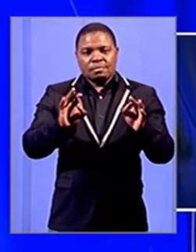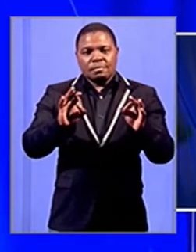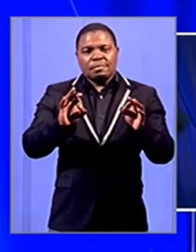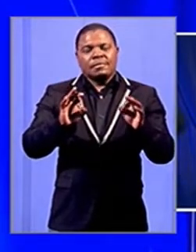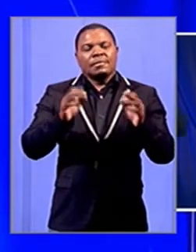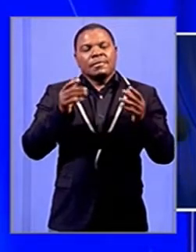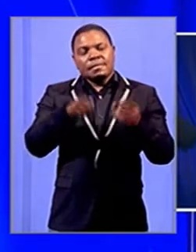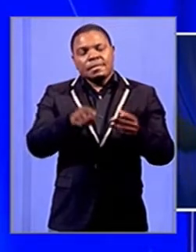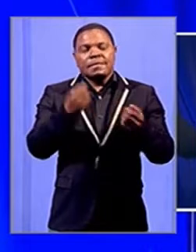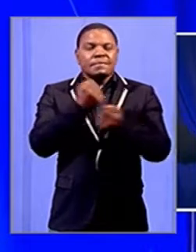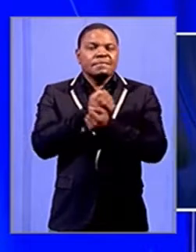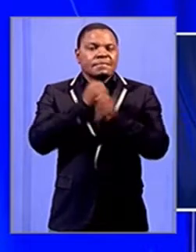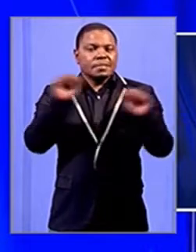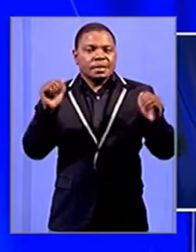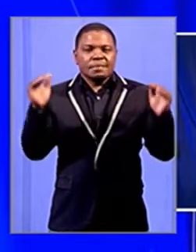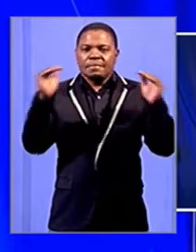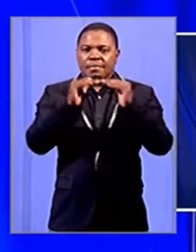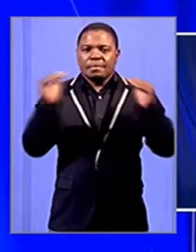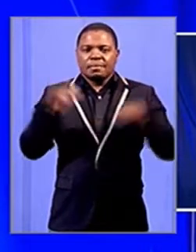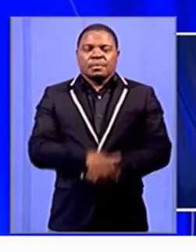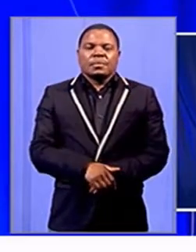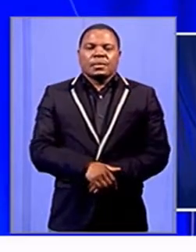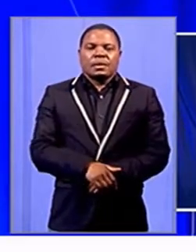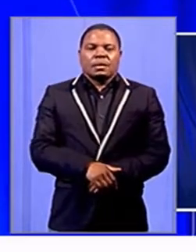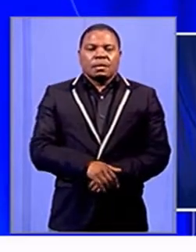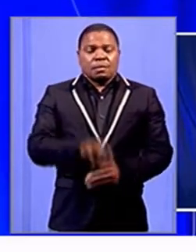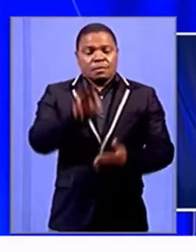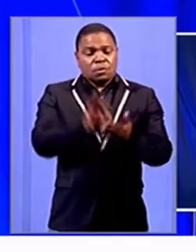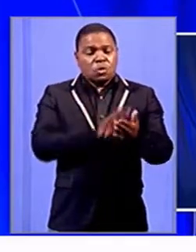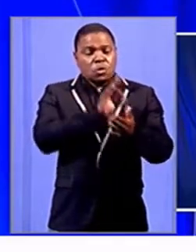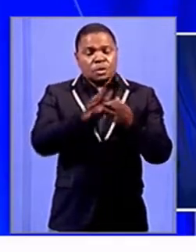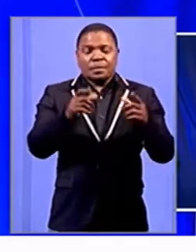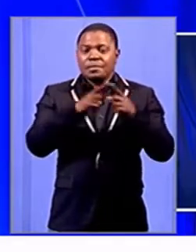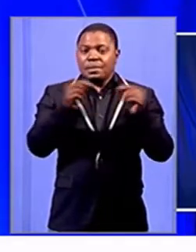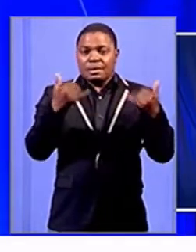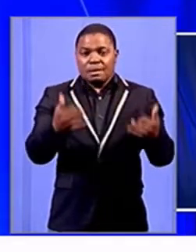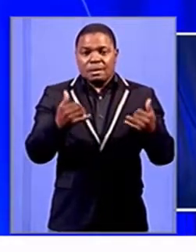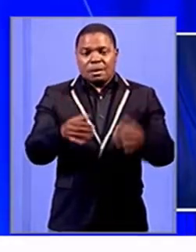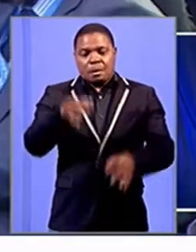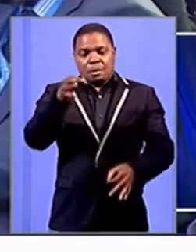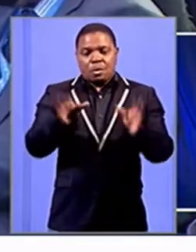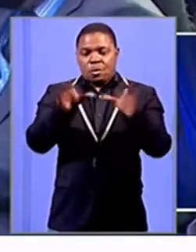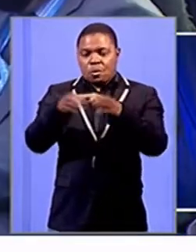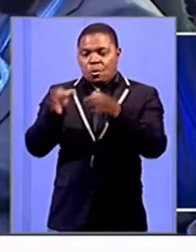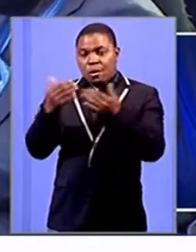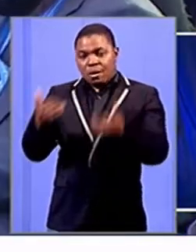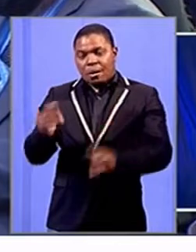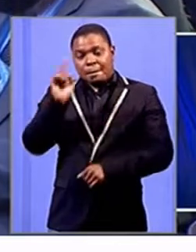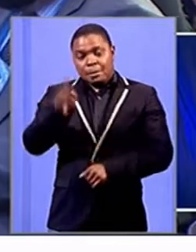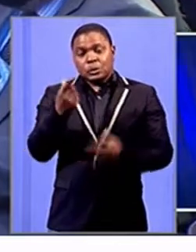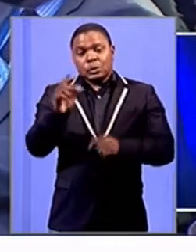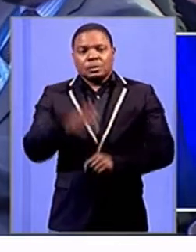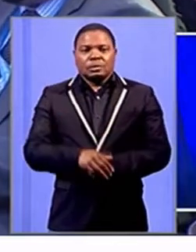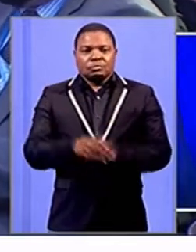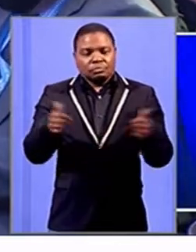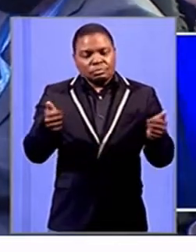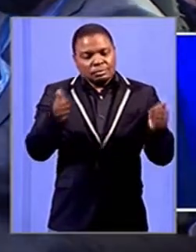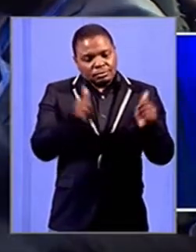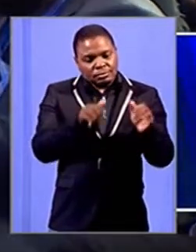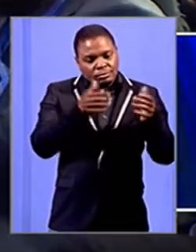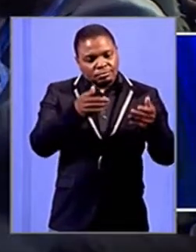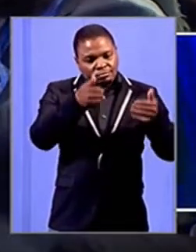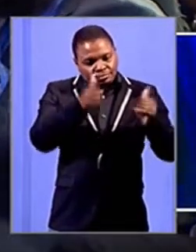as free and fair. Jwale ka ha dikgetho di fetile, se saletseng mekga dipolitiki jwale ke hore e dula fatshe e